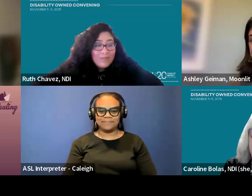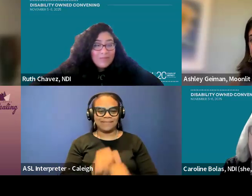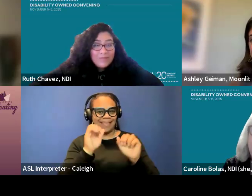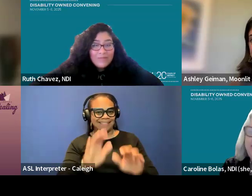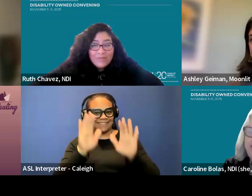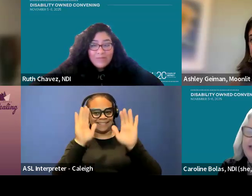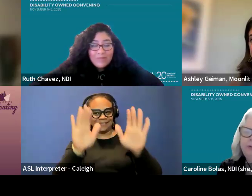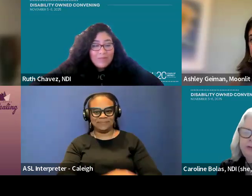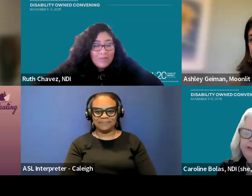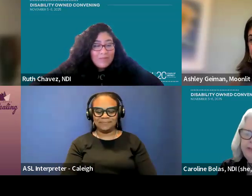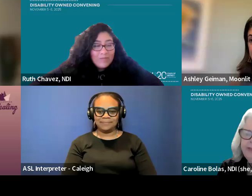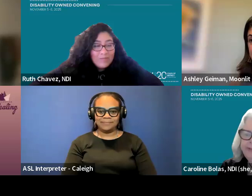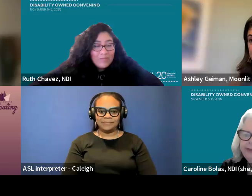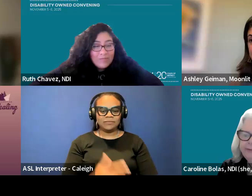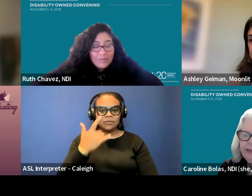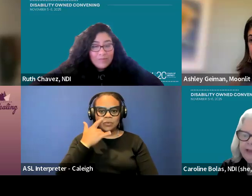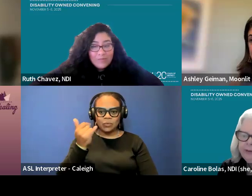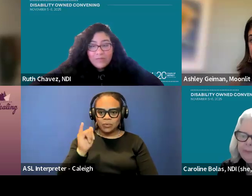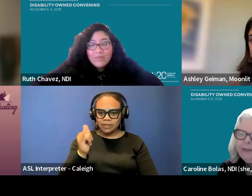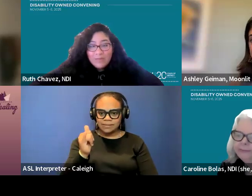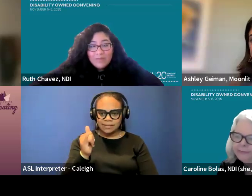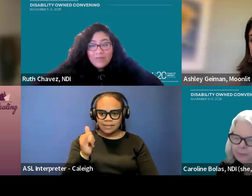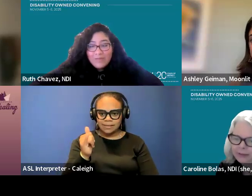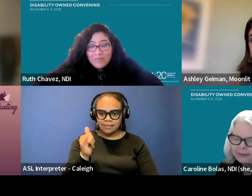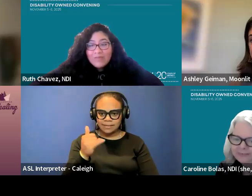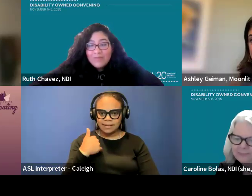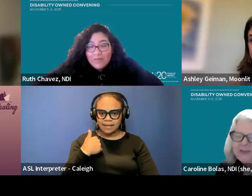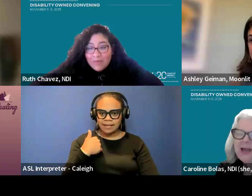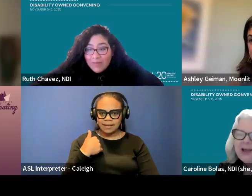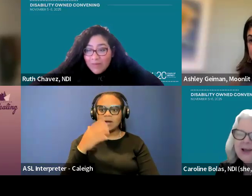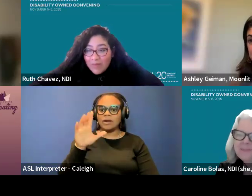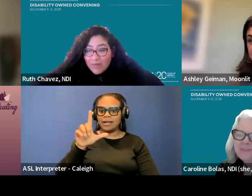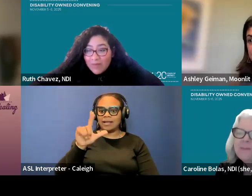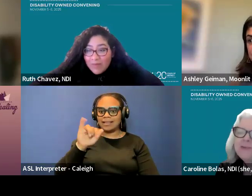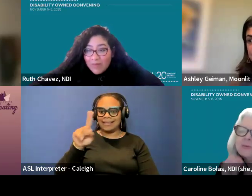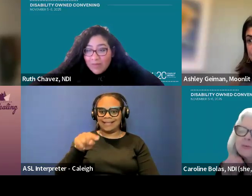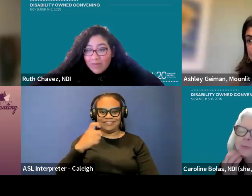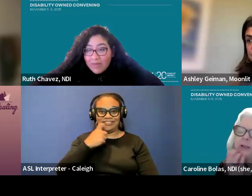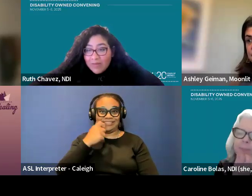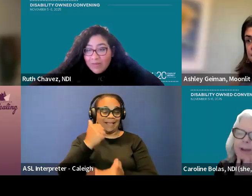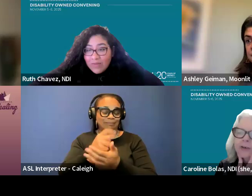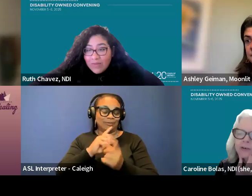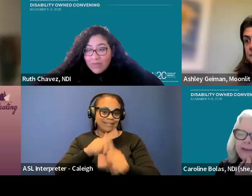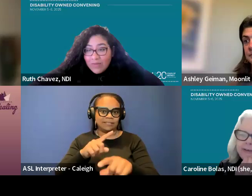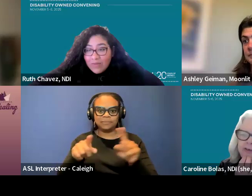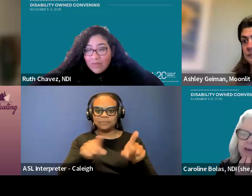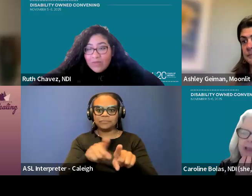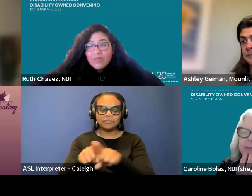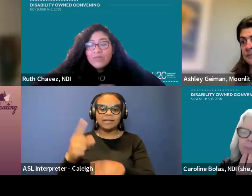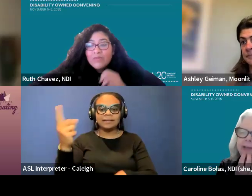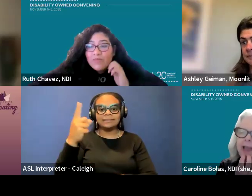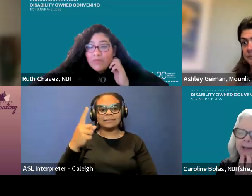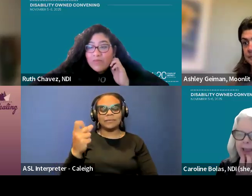Excellent. And then it looks like there is, I think Liz has helped answer, but there was someone asking about